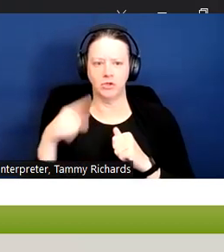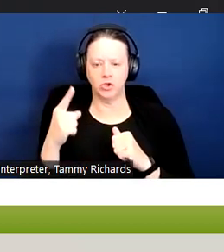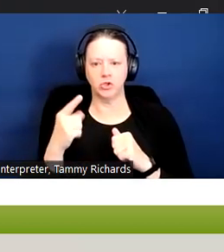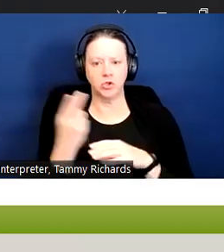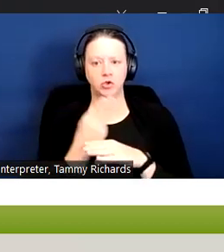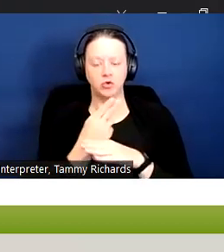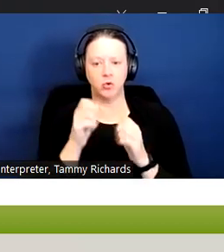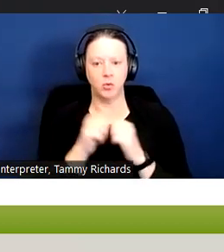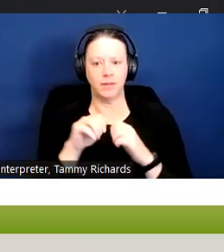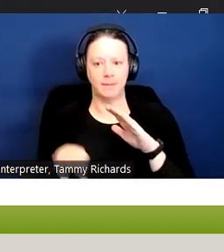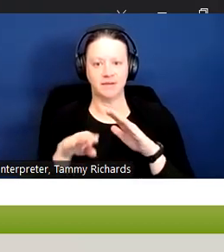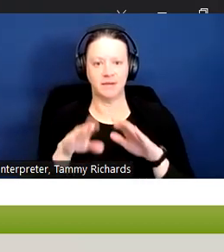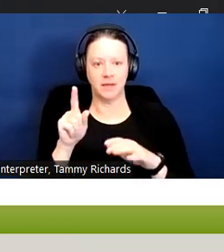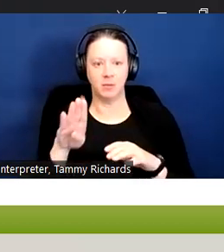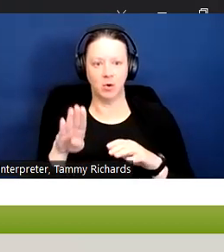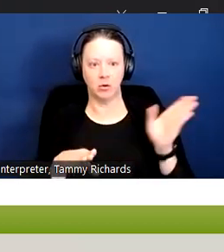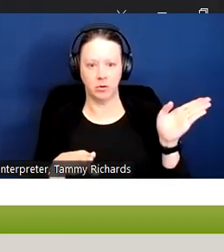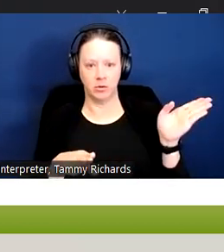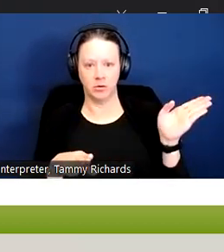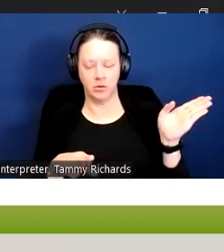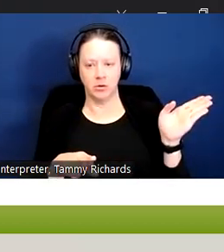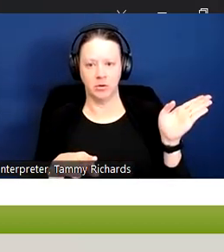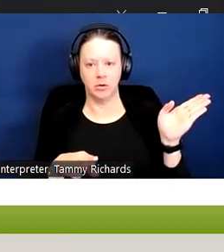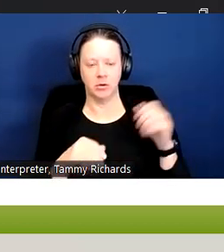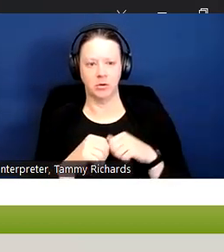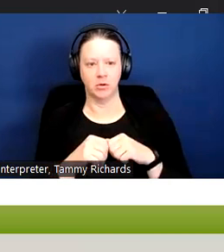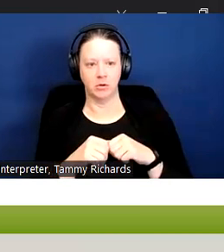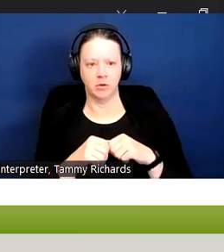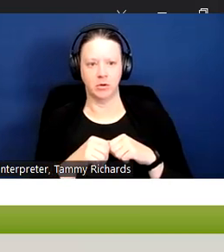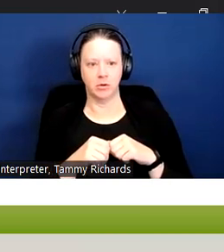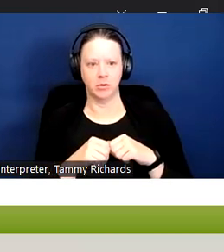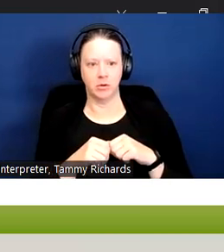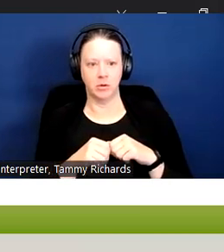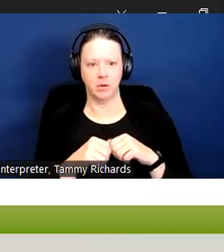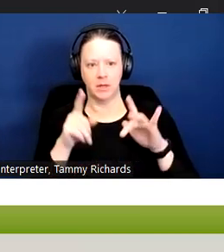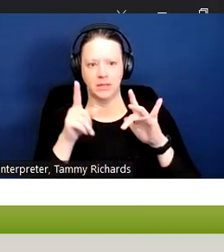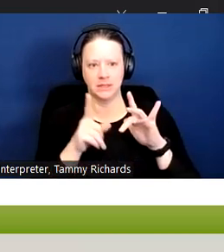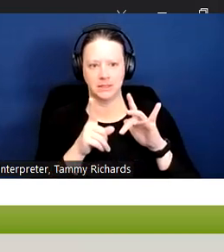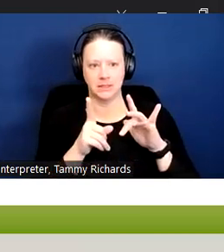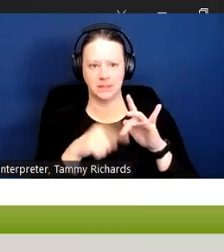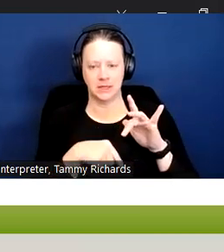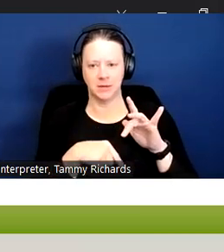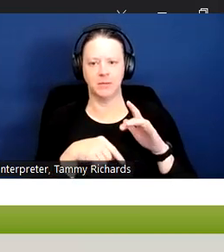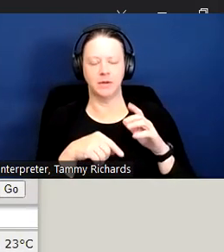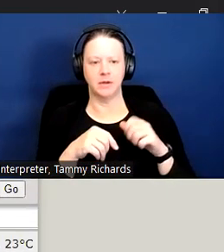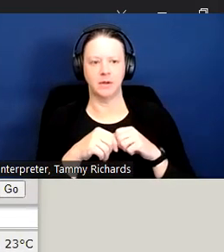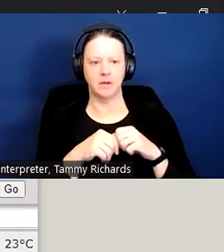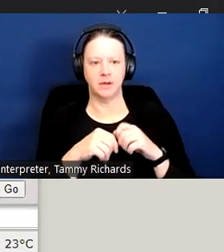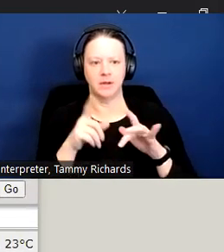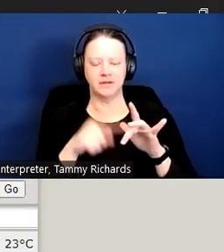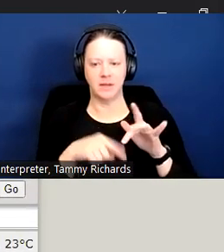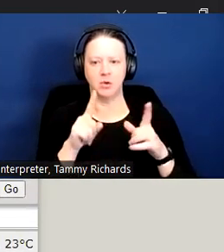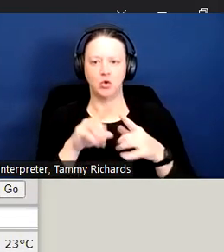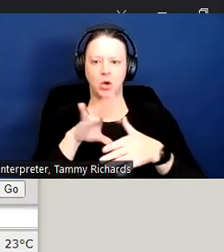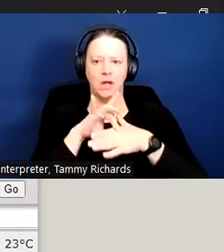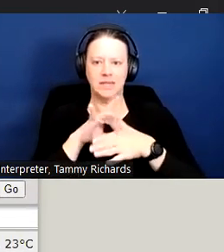with a basic keyboard. So let me skip to accessible. Move a page. This is known as a skip to content link.